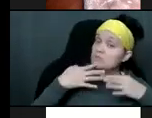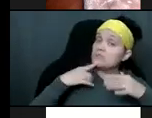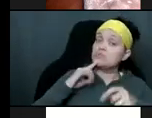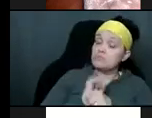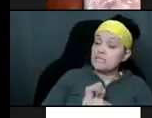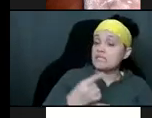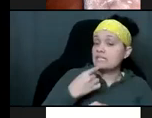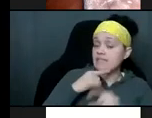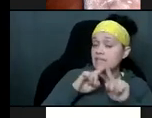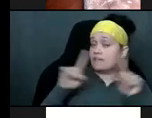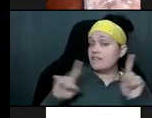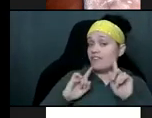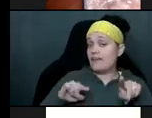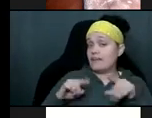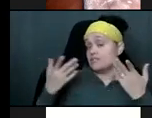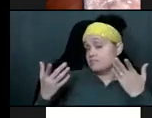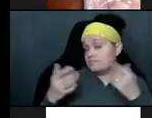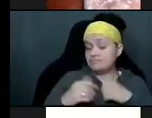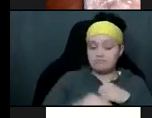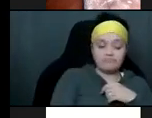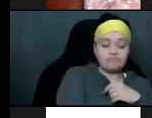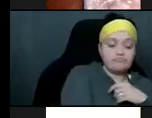with a different answer.